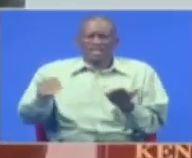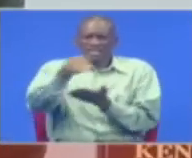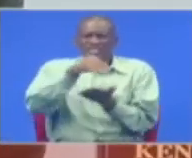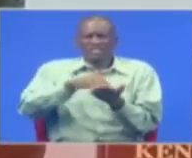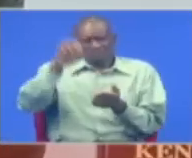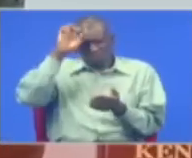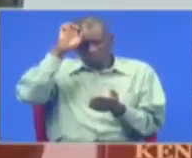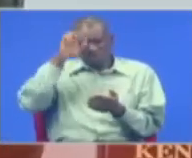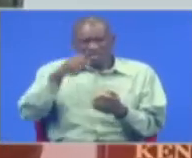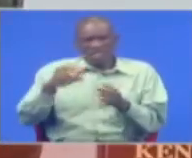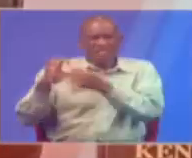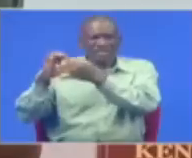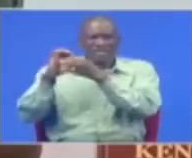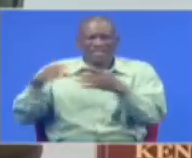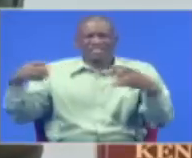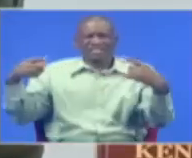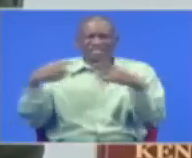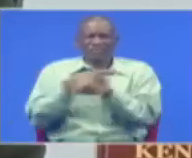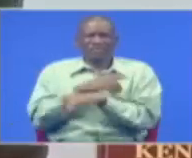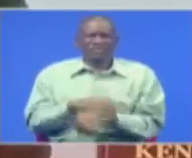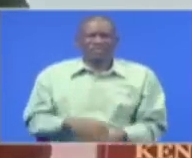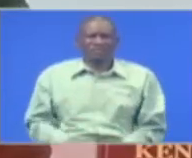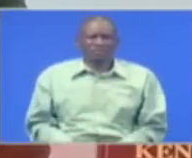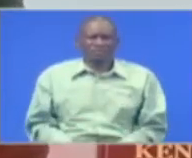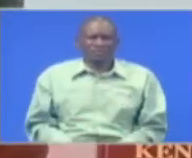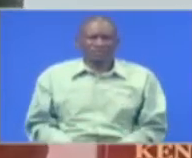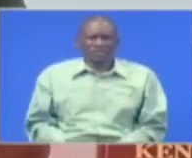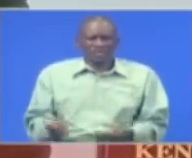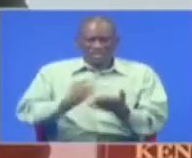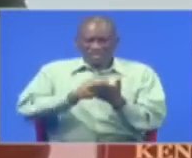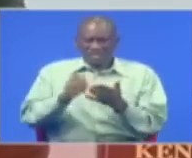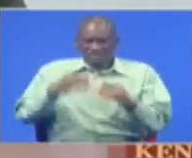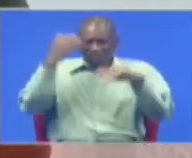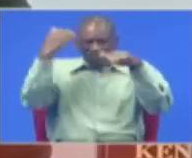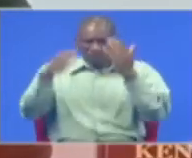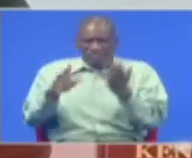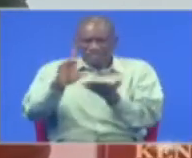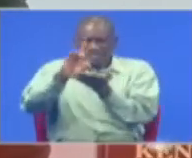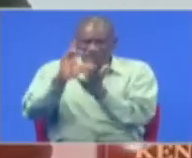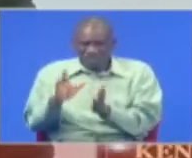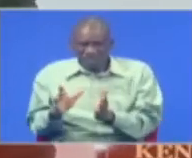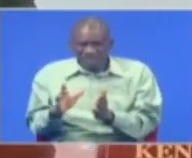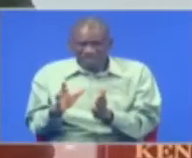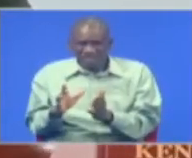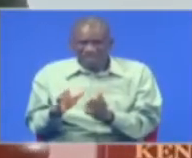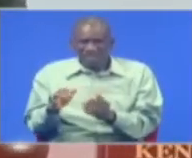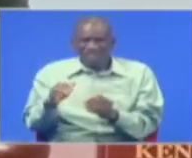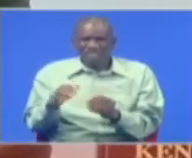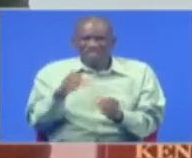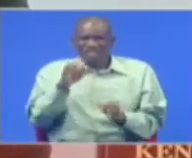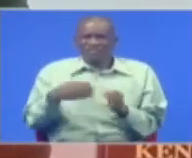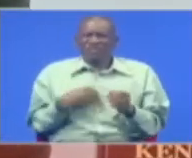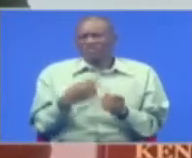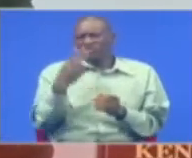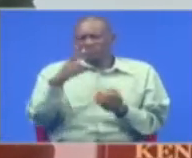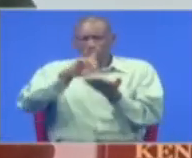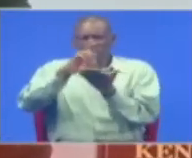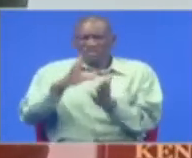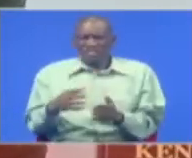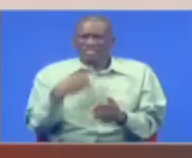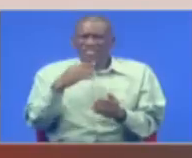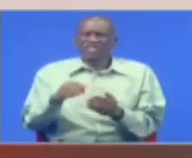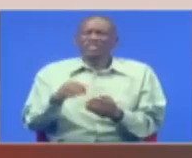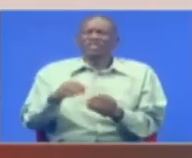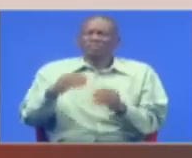the culture is totally different. You write professor, doctor. If you have two doctorates, professor,